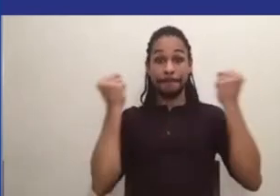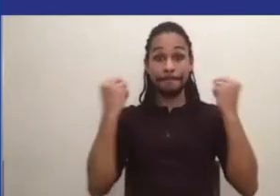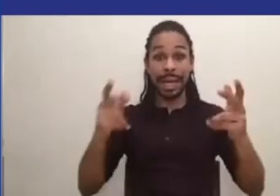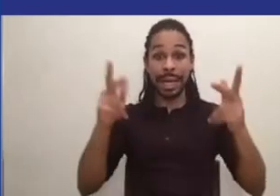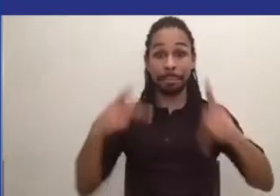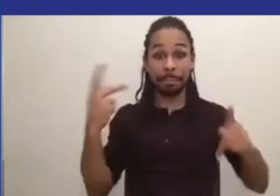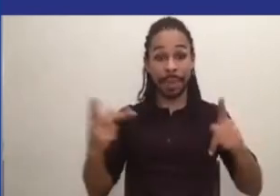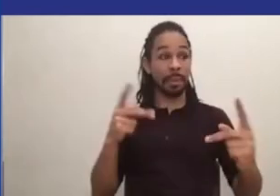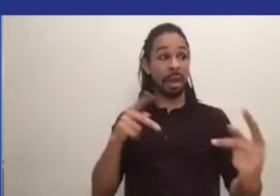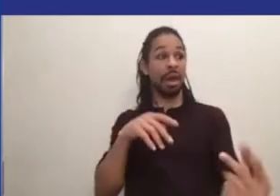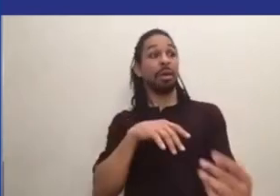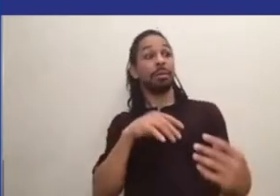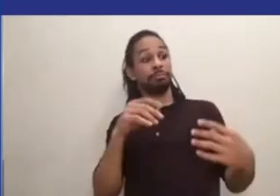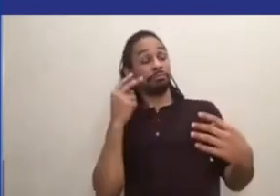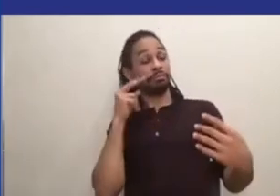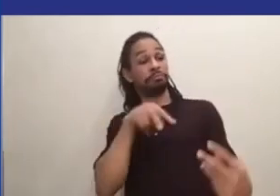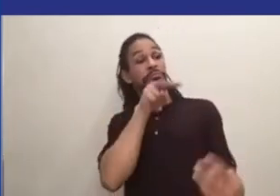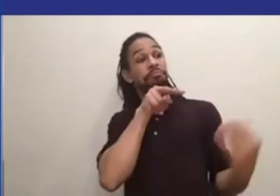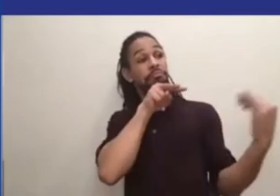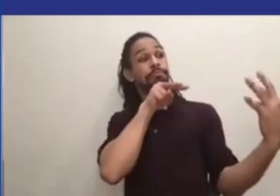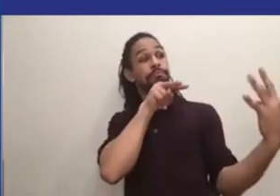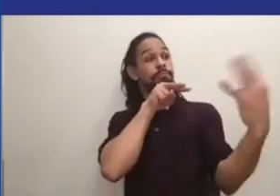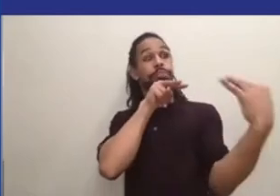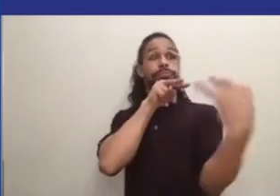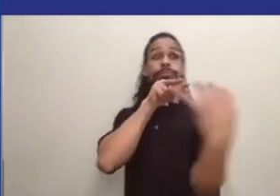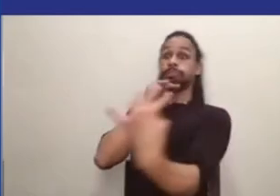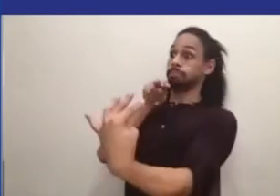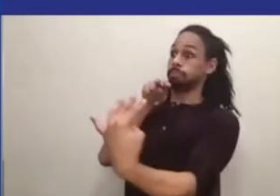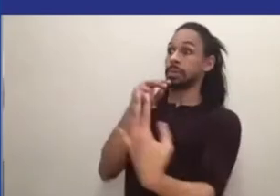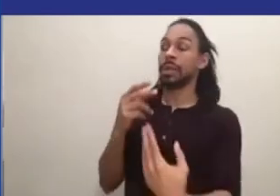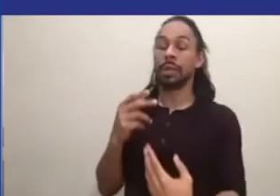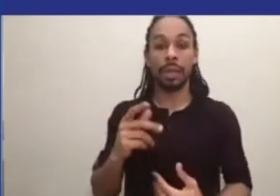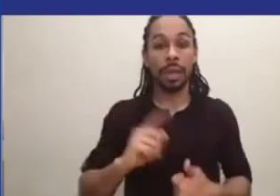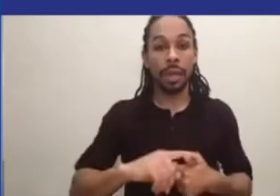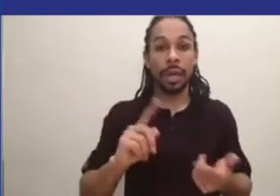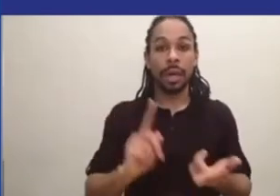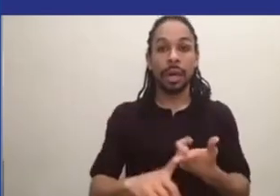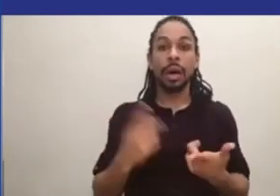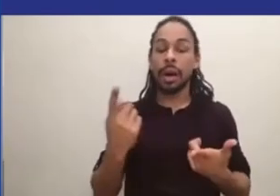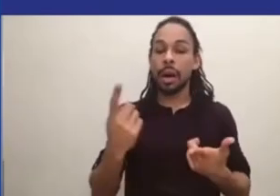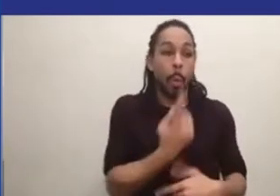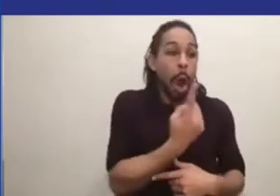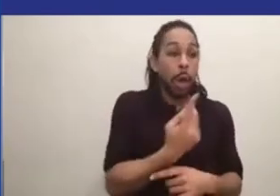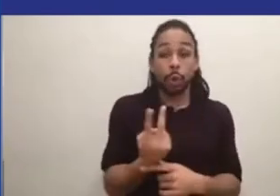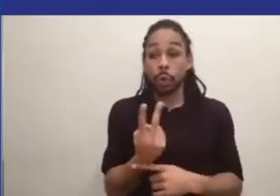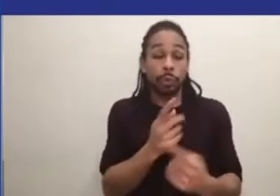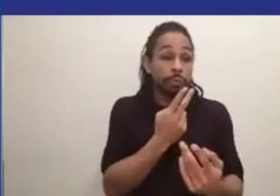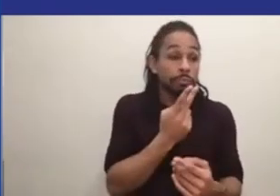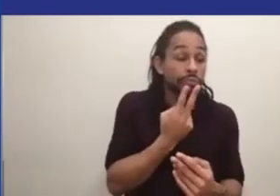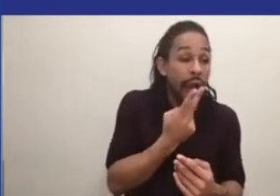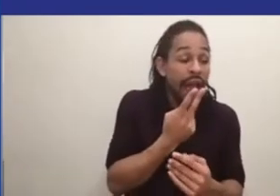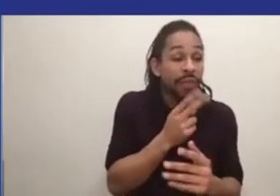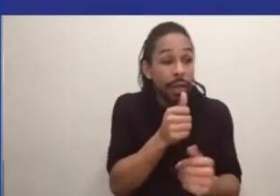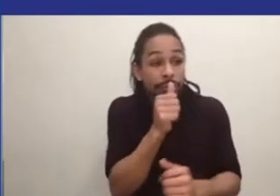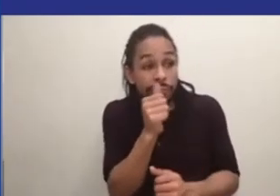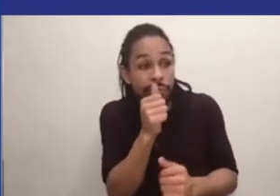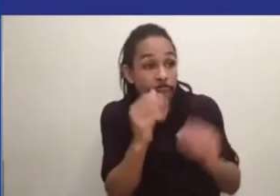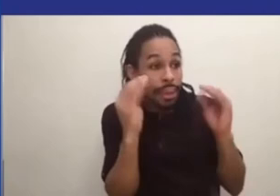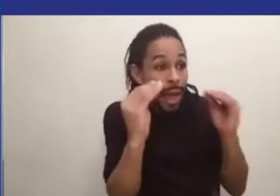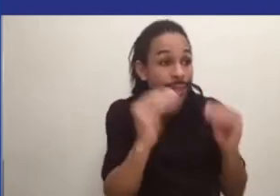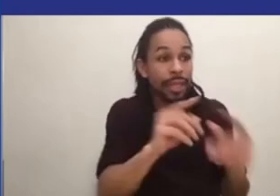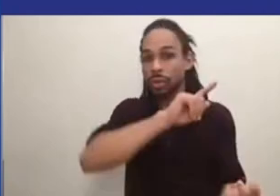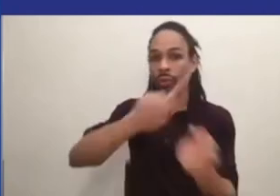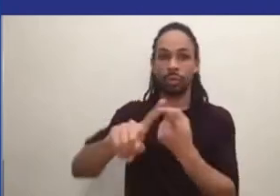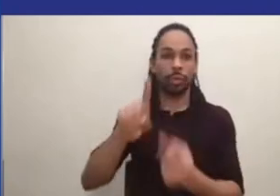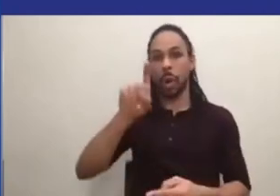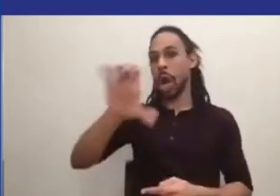anywhere from, you know, one or two privates to a group of hundreds, and being able to move